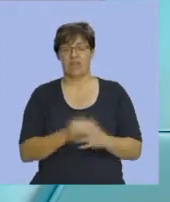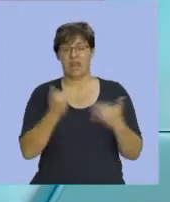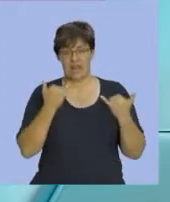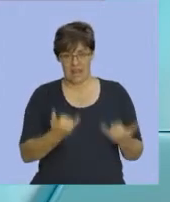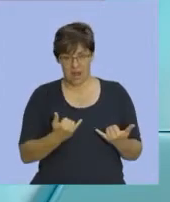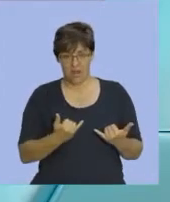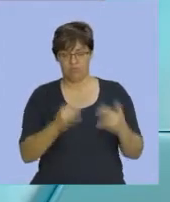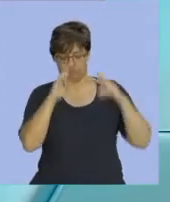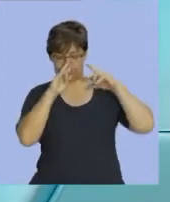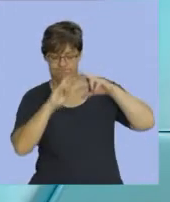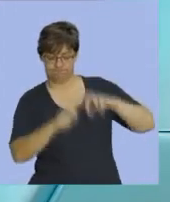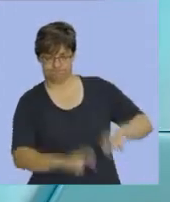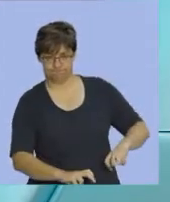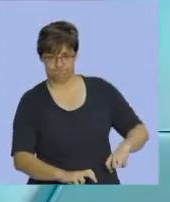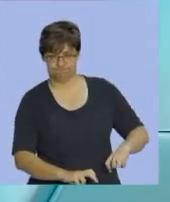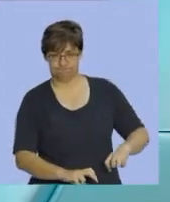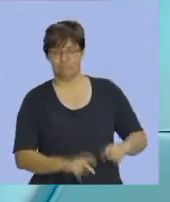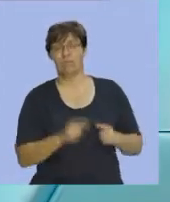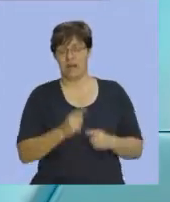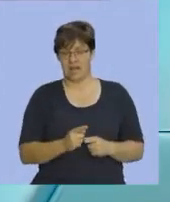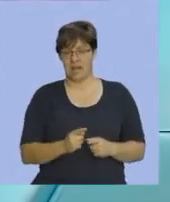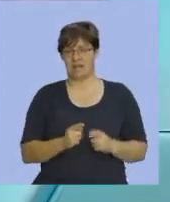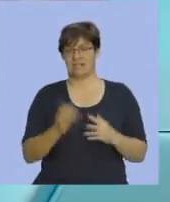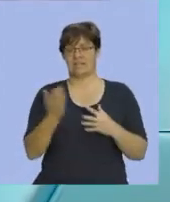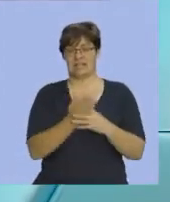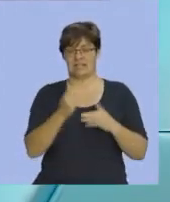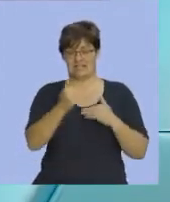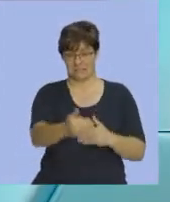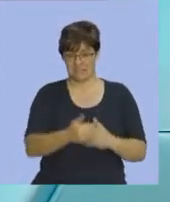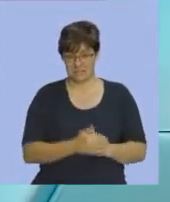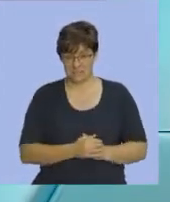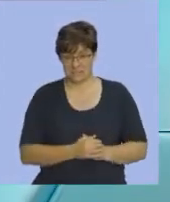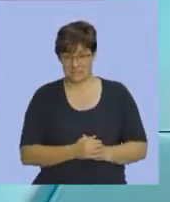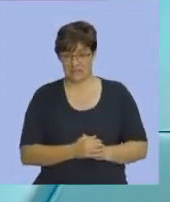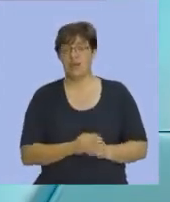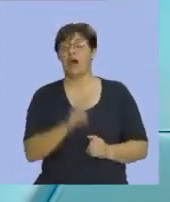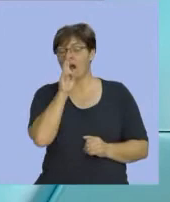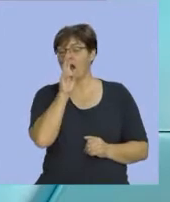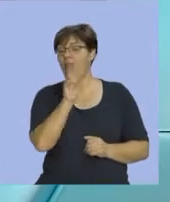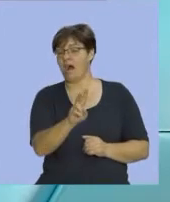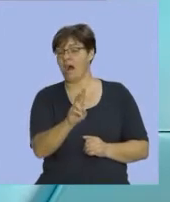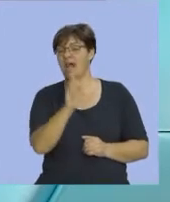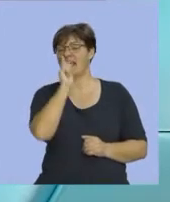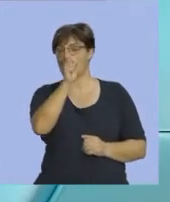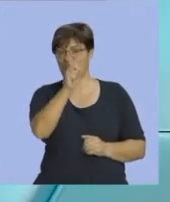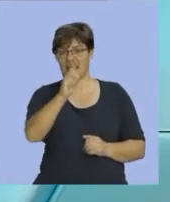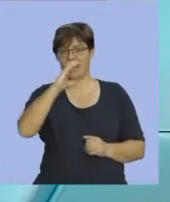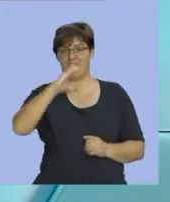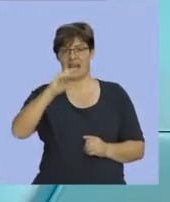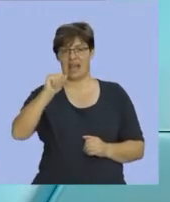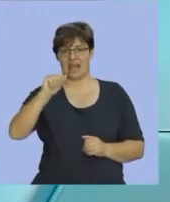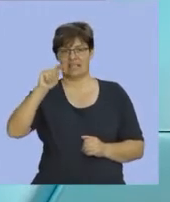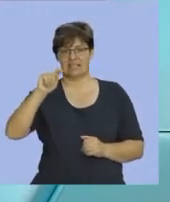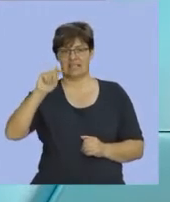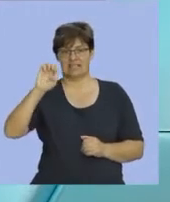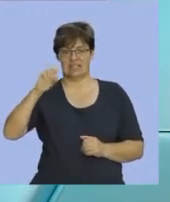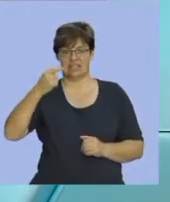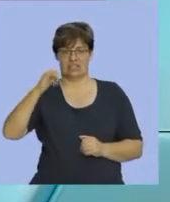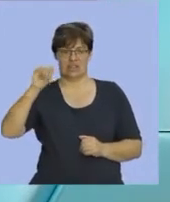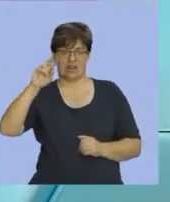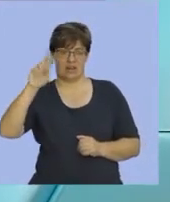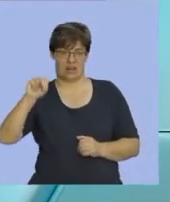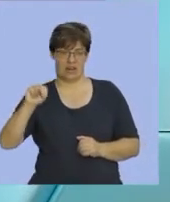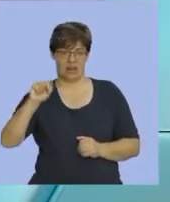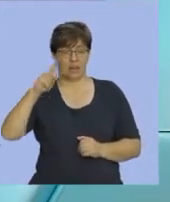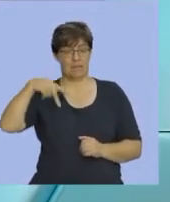and now investigate in this particular segment. Then later on, we'll look at the Cartesian plane and how all of